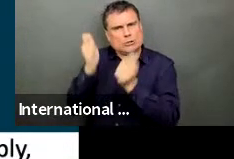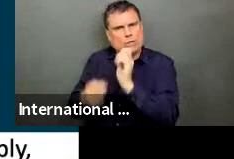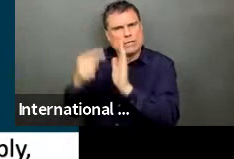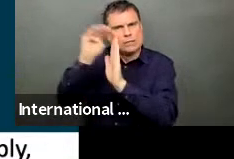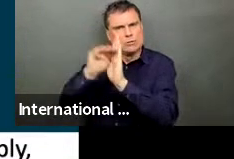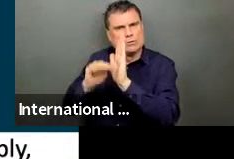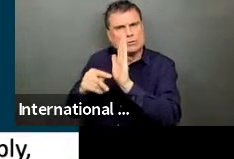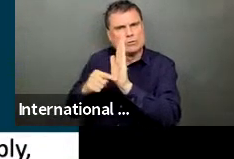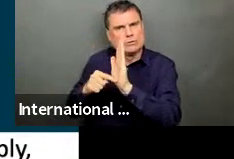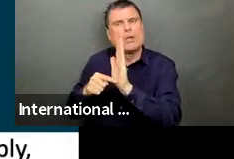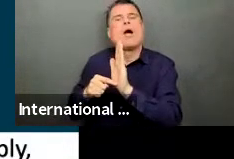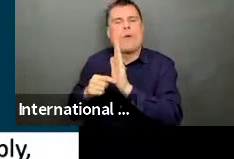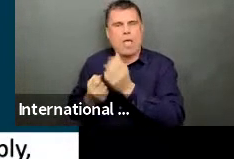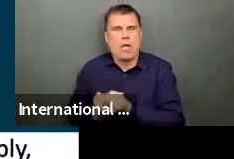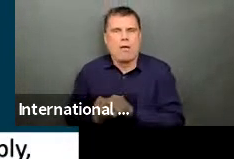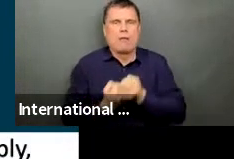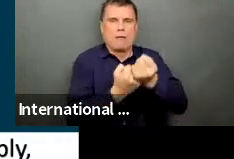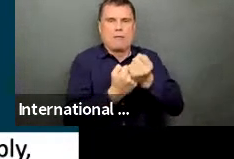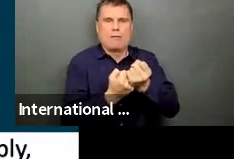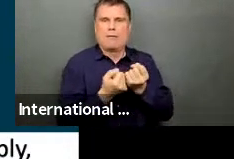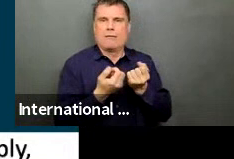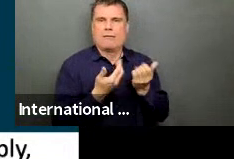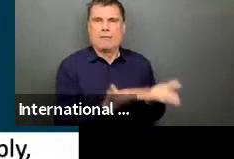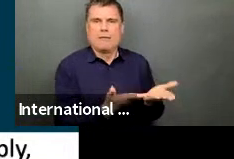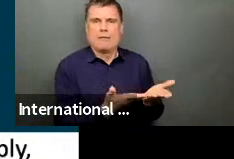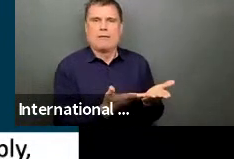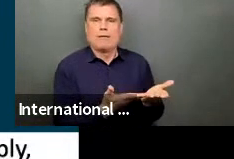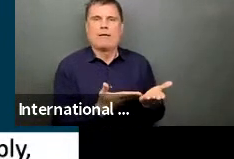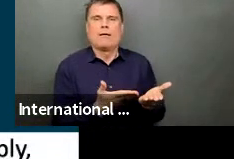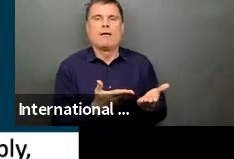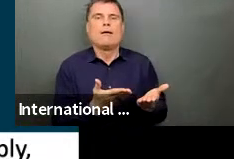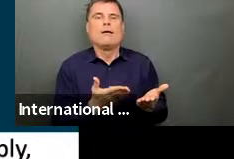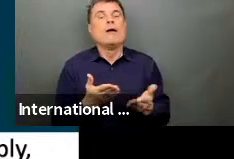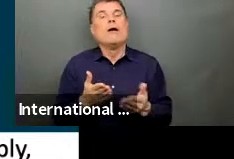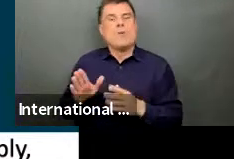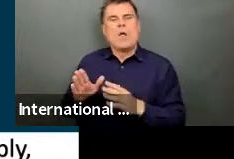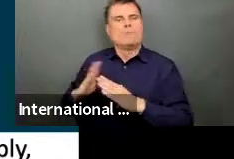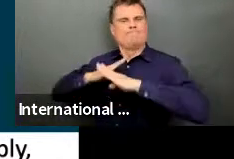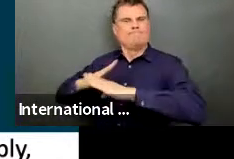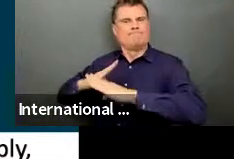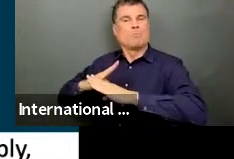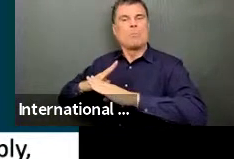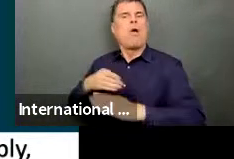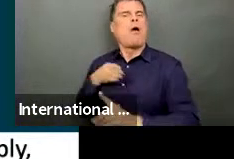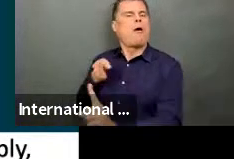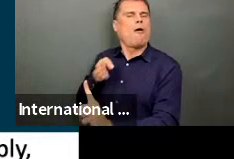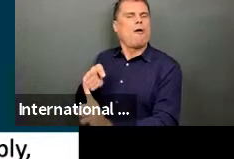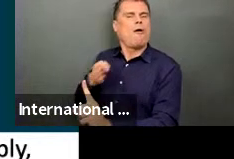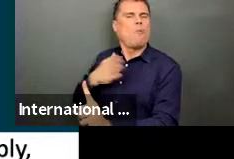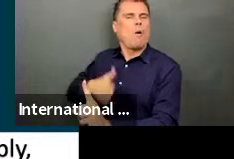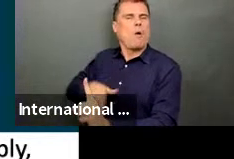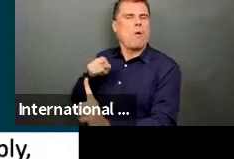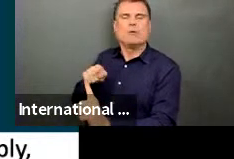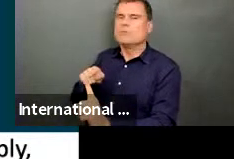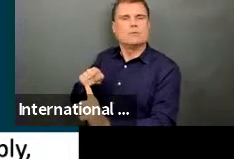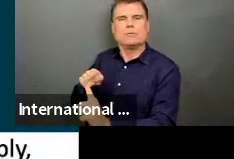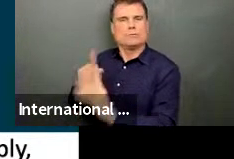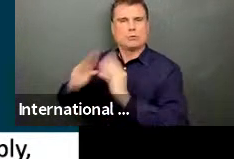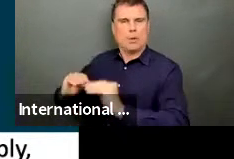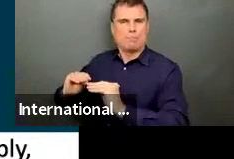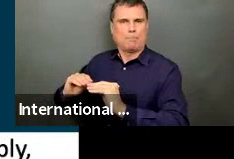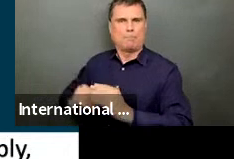the experience of China. Incidentally, the situation is also demographically